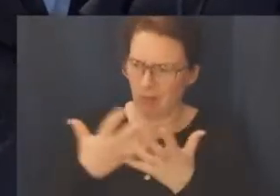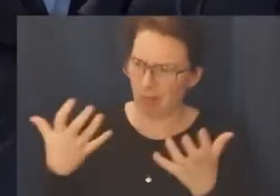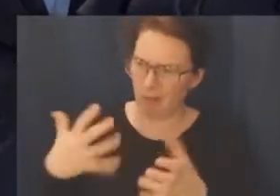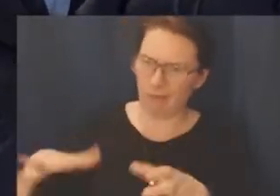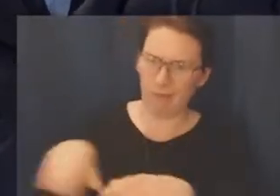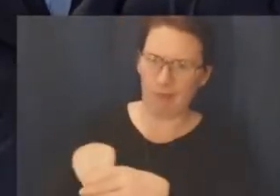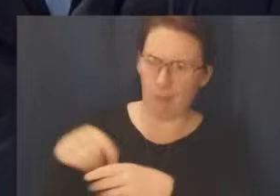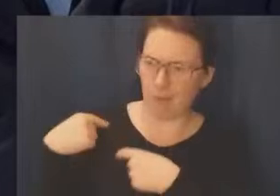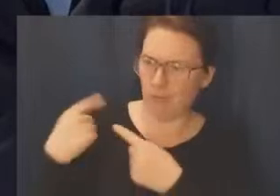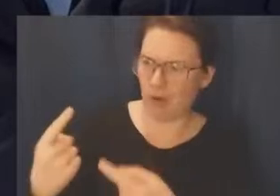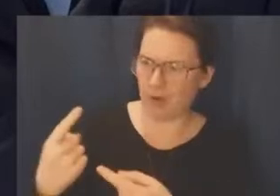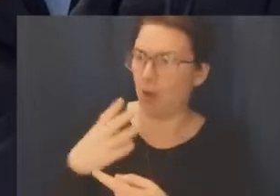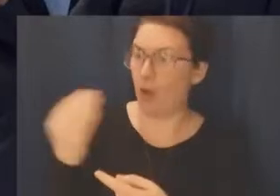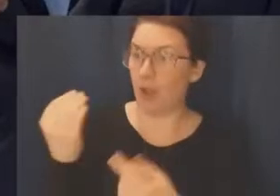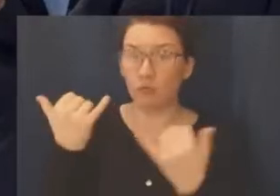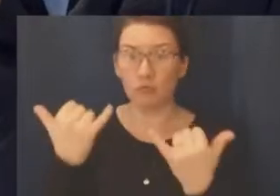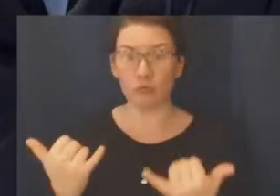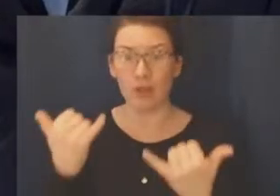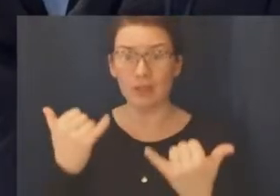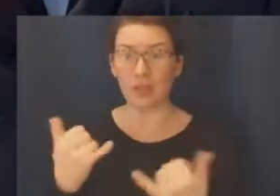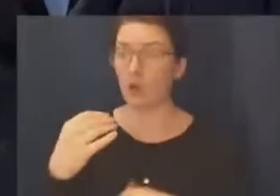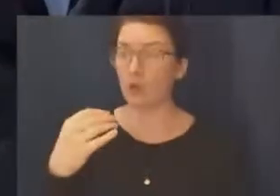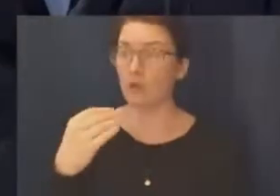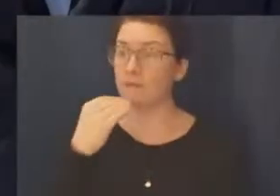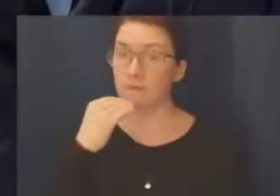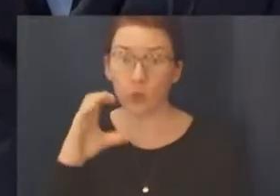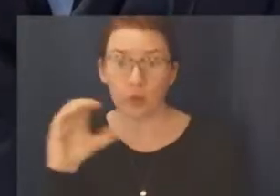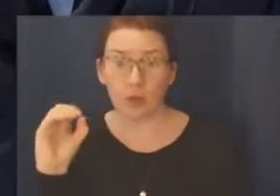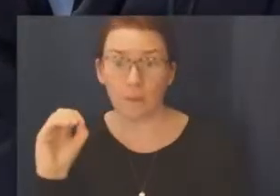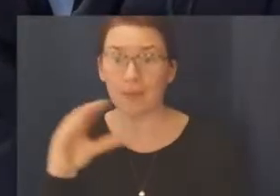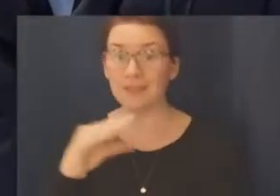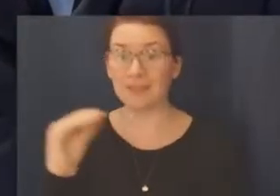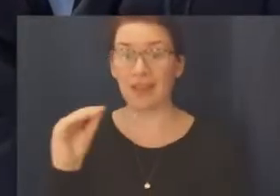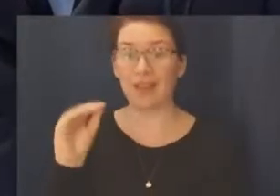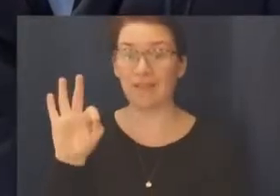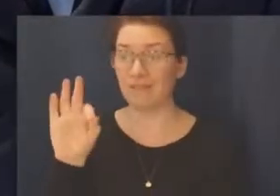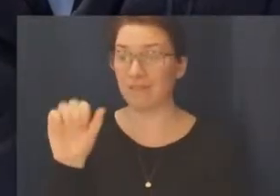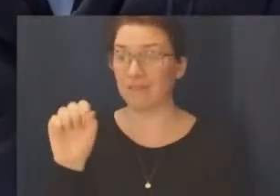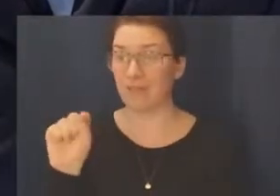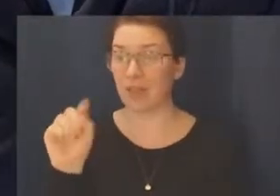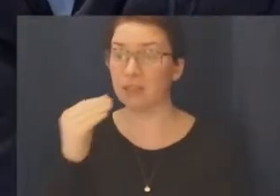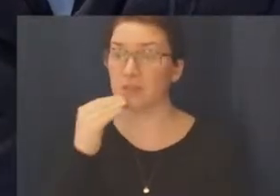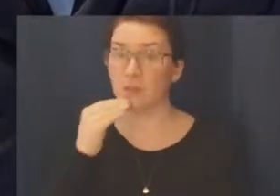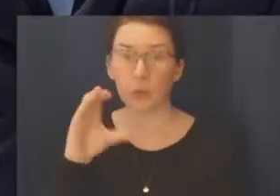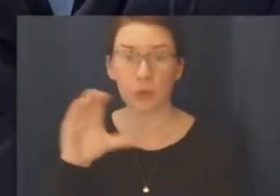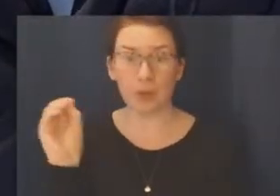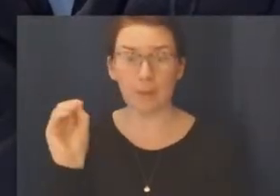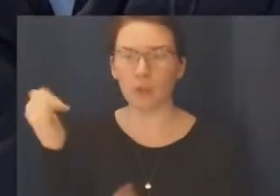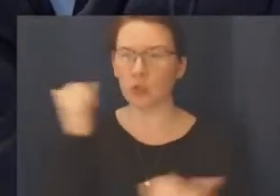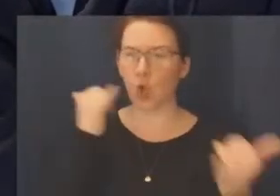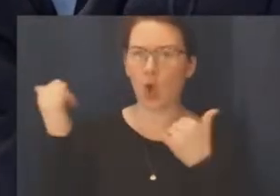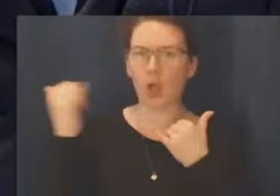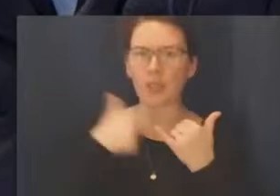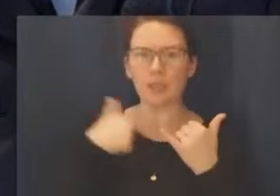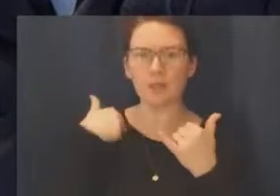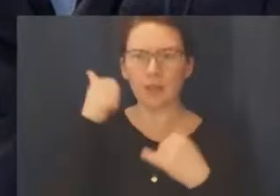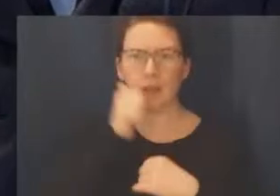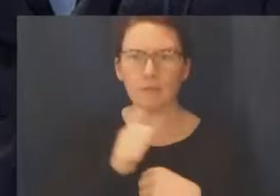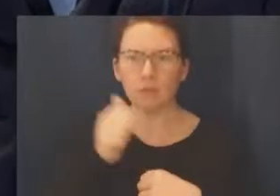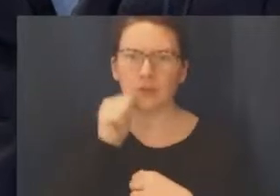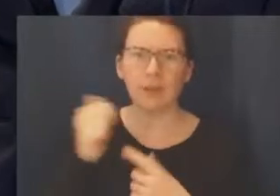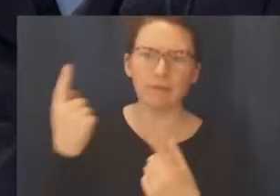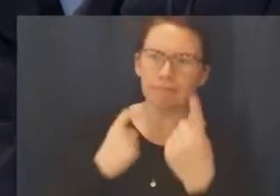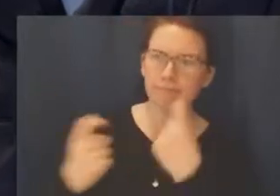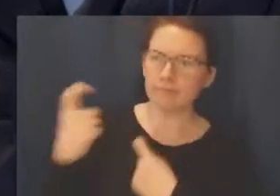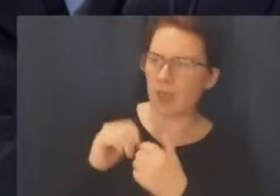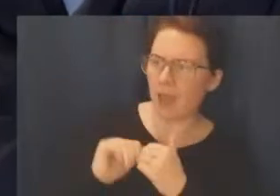food companies now and fast food companies who are calling us almost every day and asking us, how do we do this? What do you want